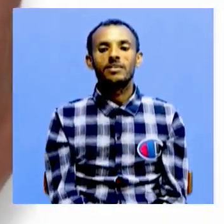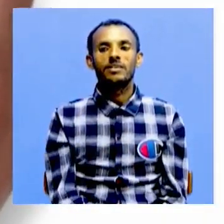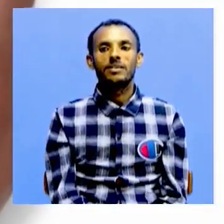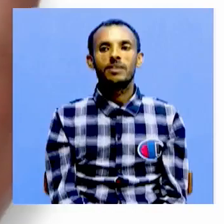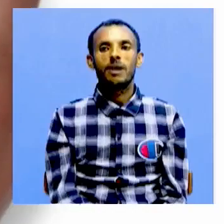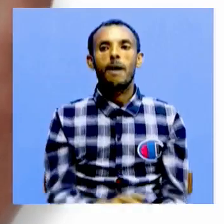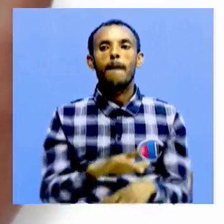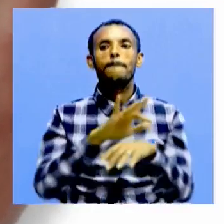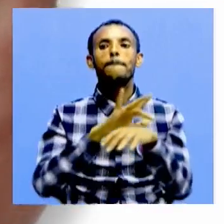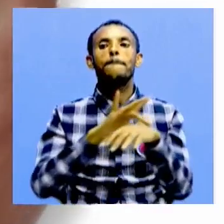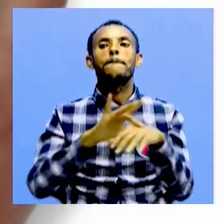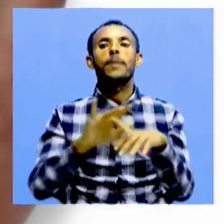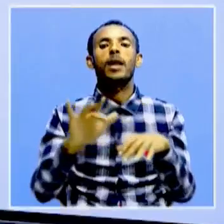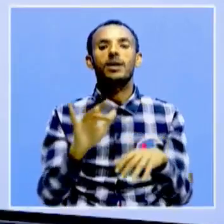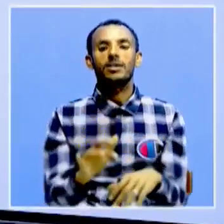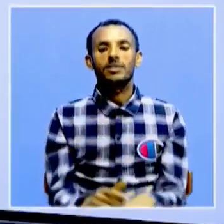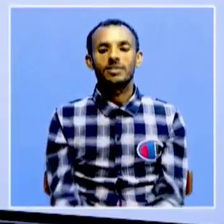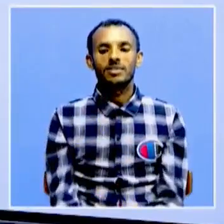blank.